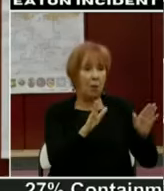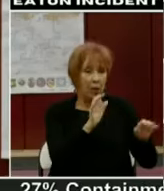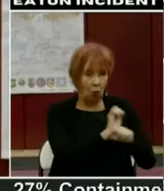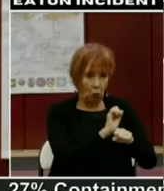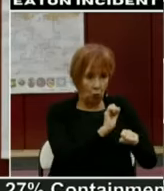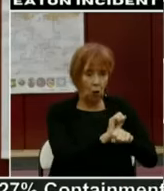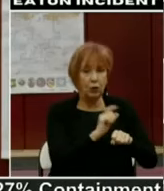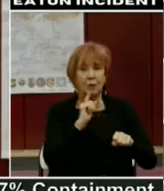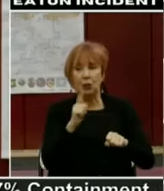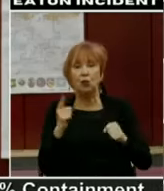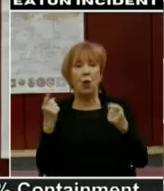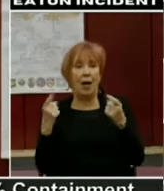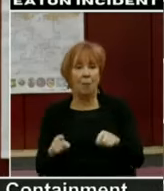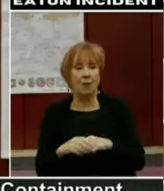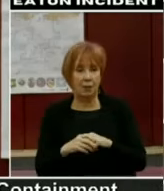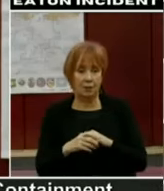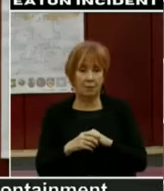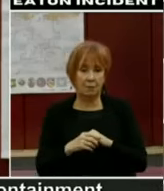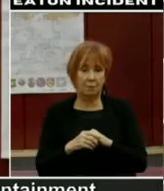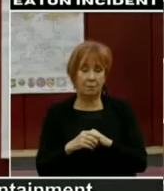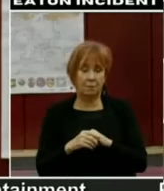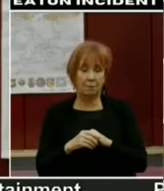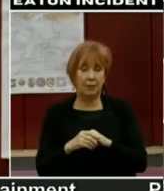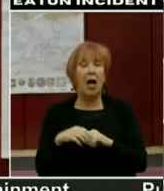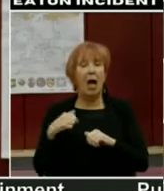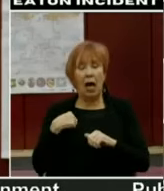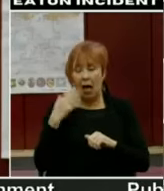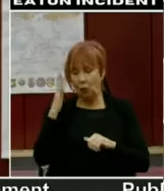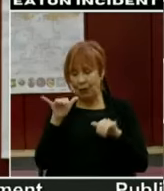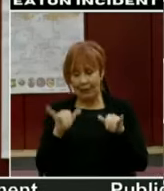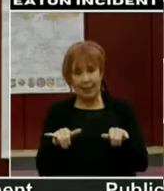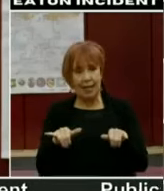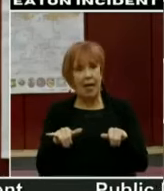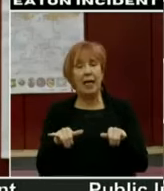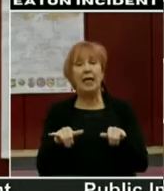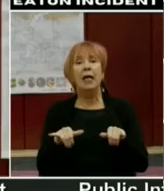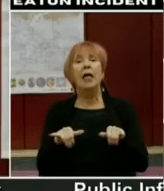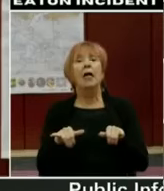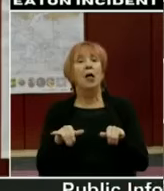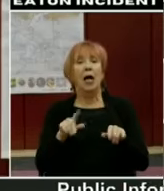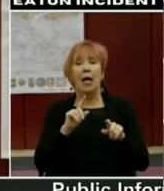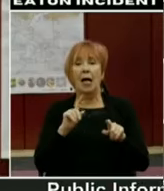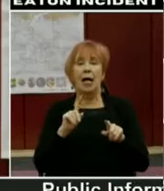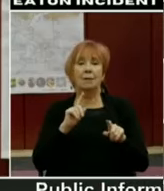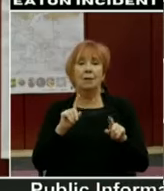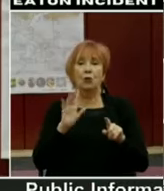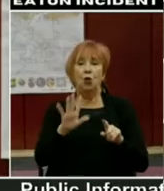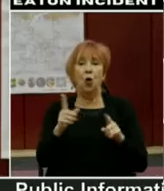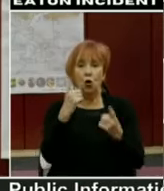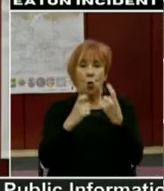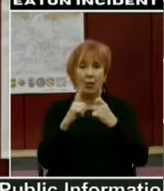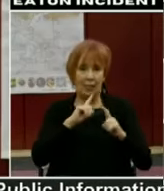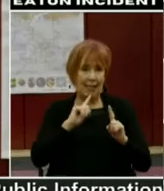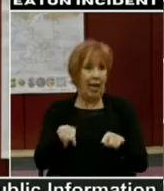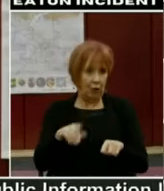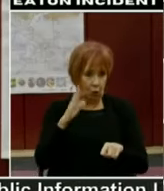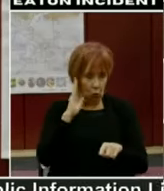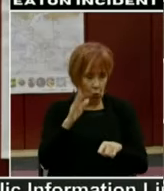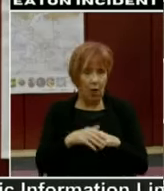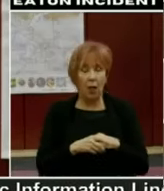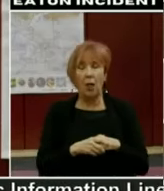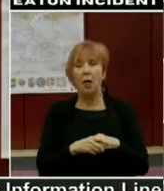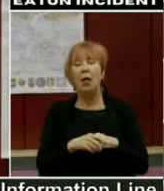that happens. I will be available after to answer questions. I do want to underscore, for those of you who are looking for the most